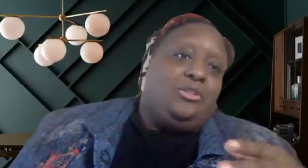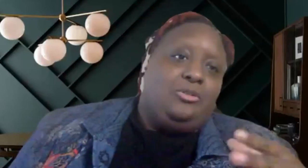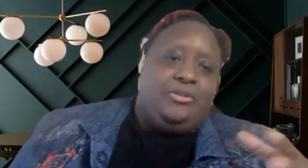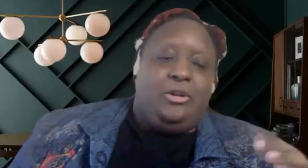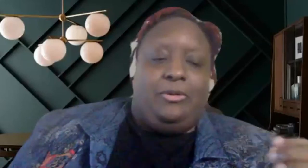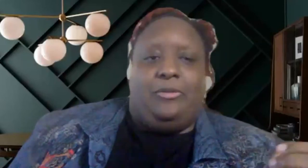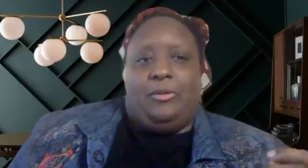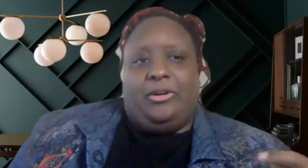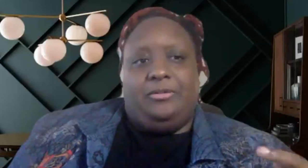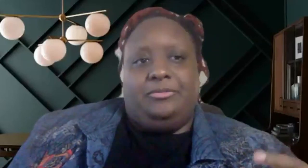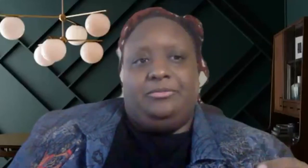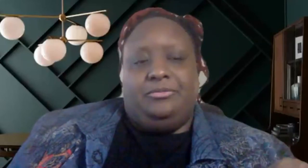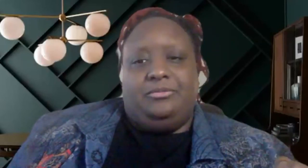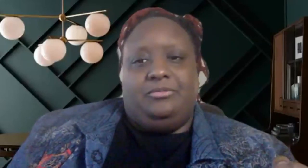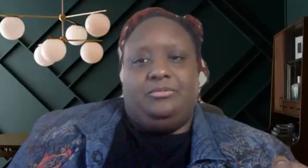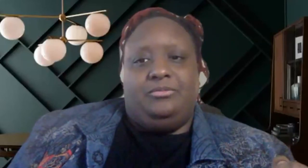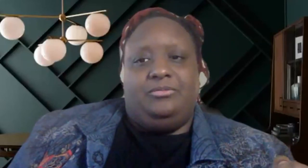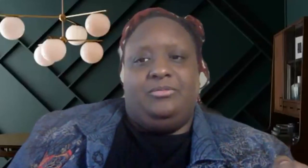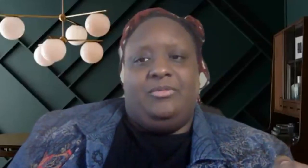builds inclusivity going forward.